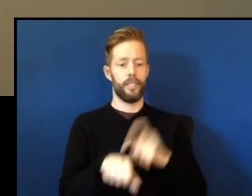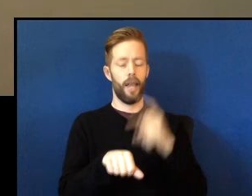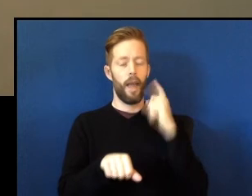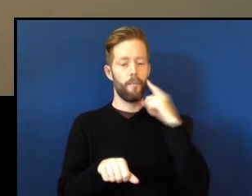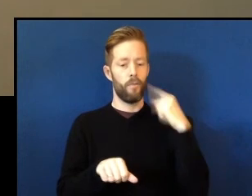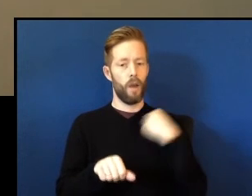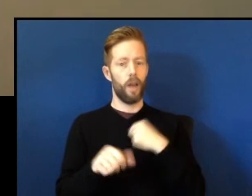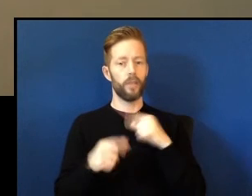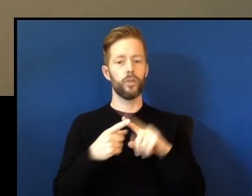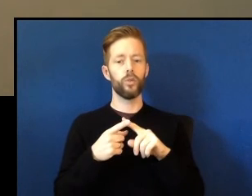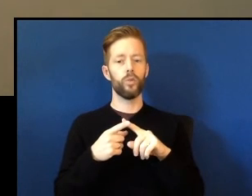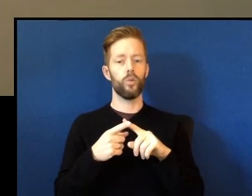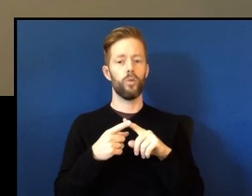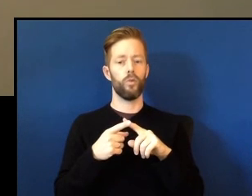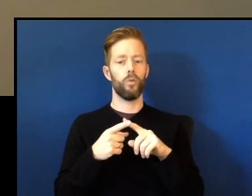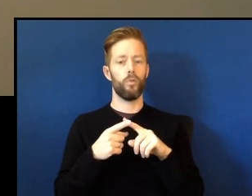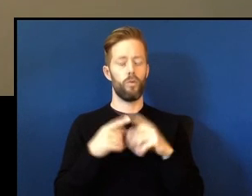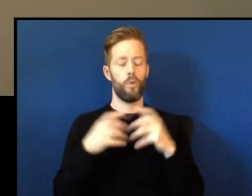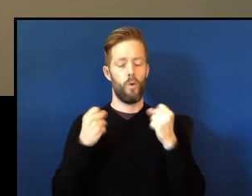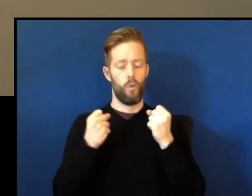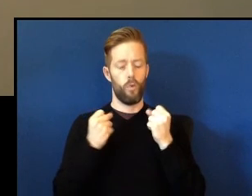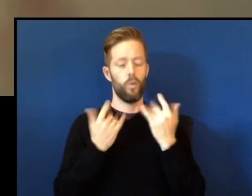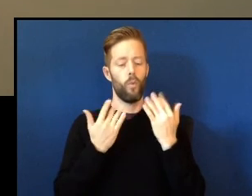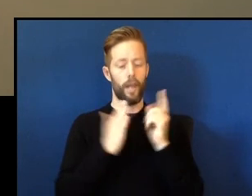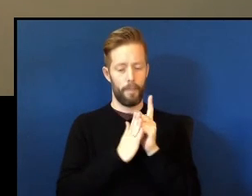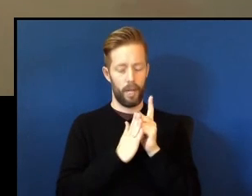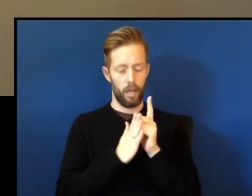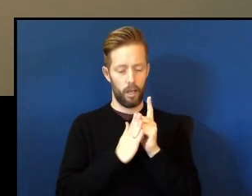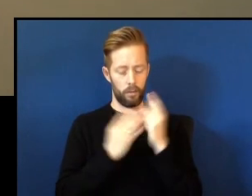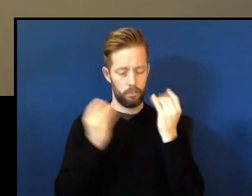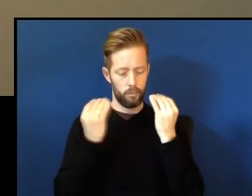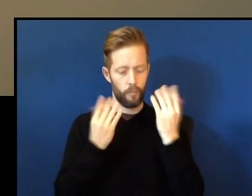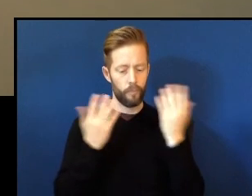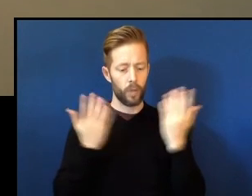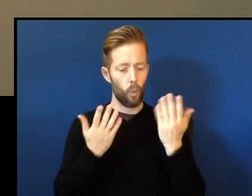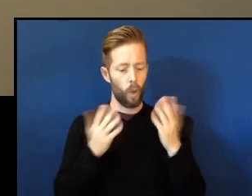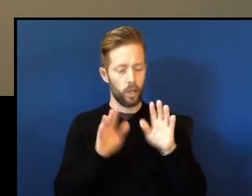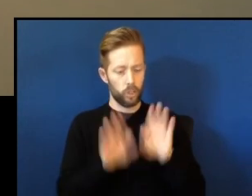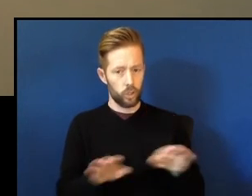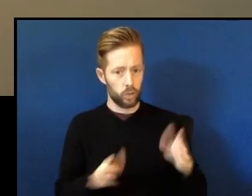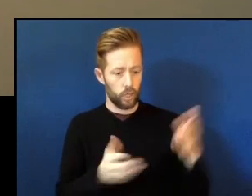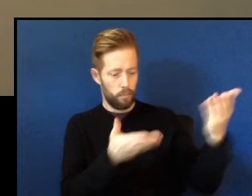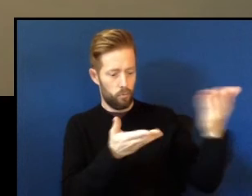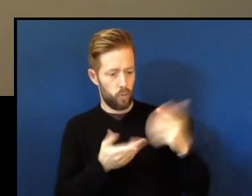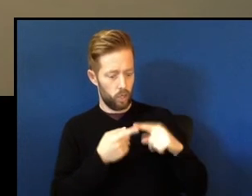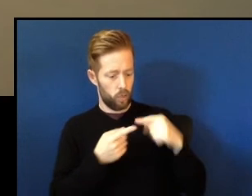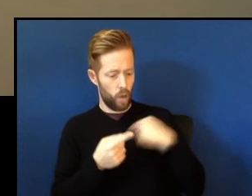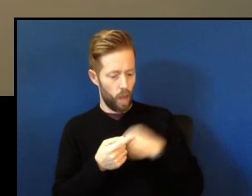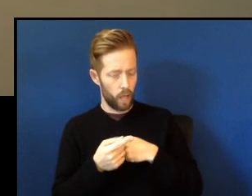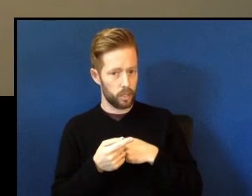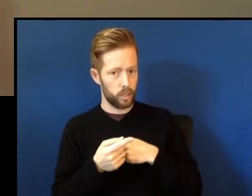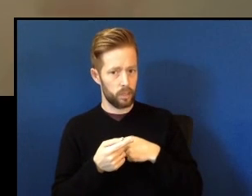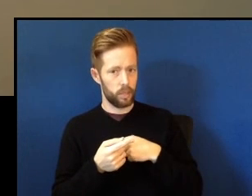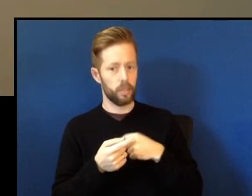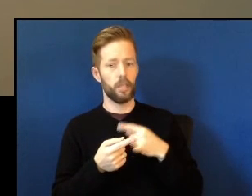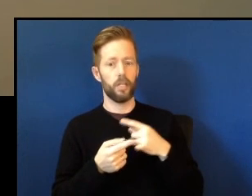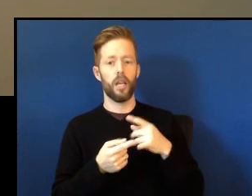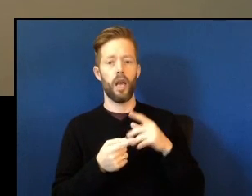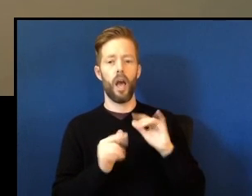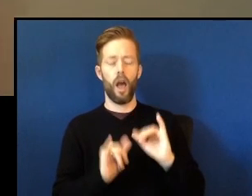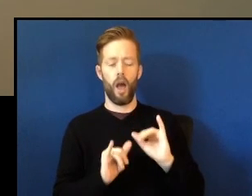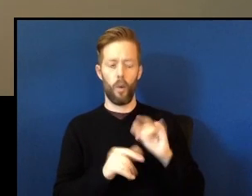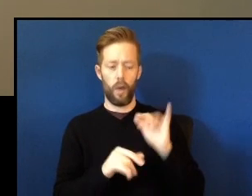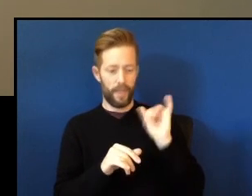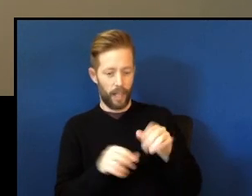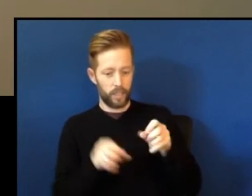of step back and think about what our children are bringing to us and check ourselves and say, this is an